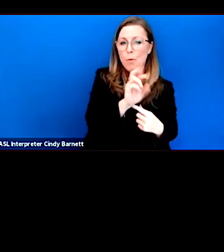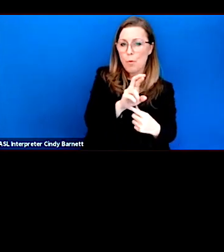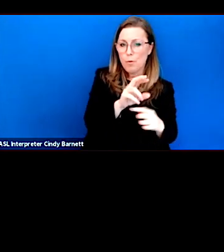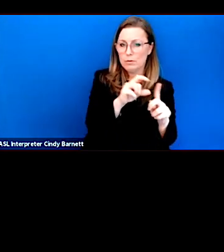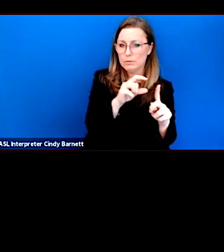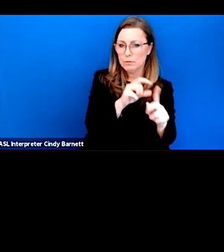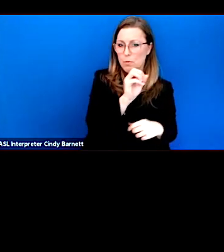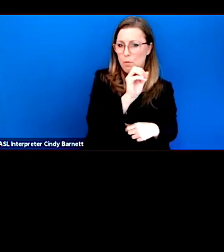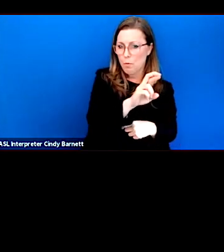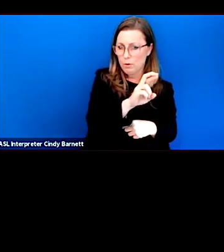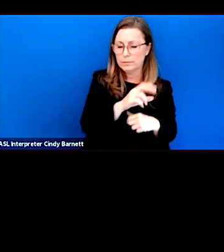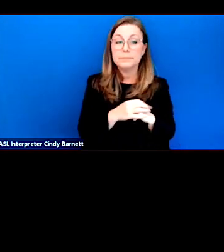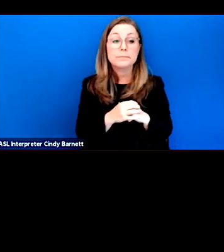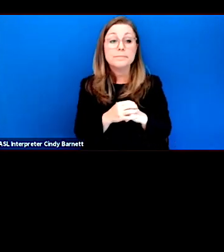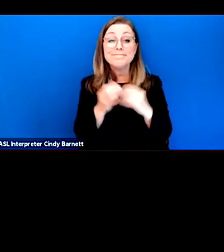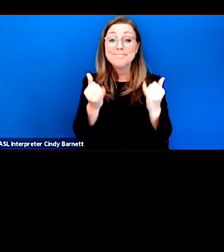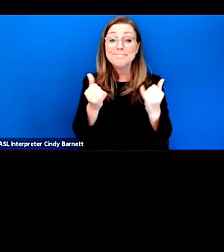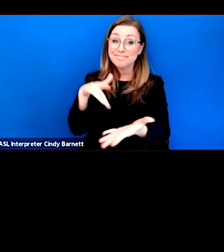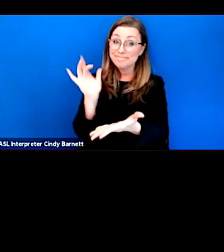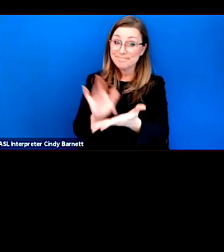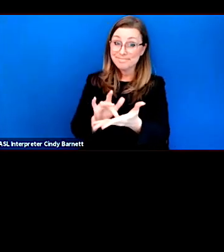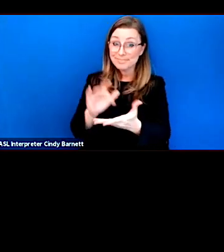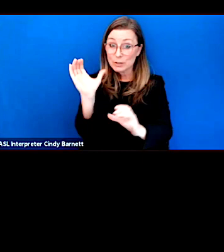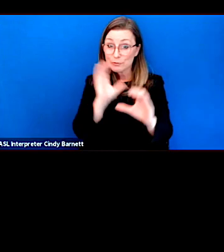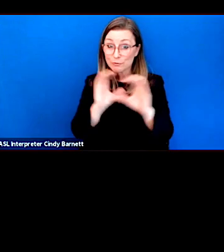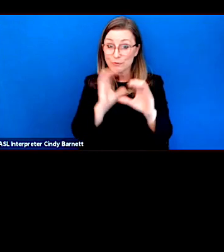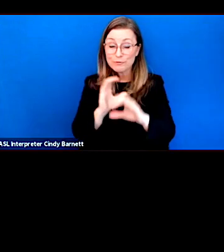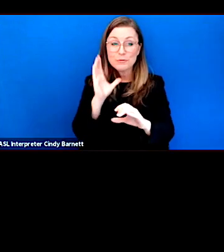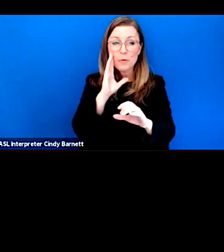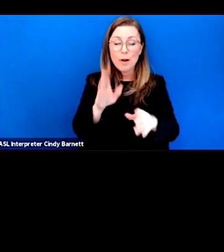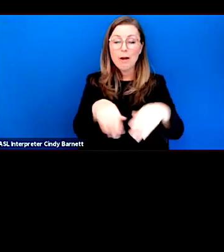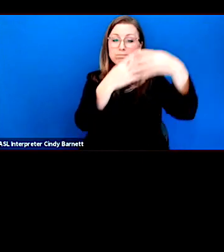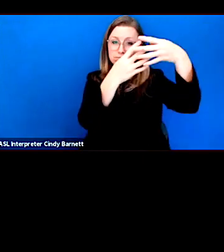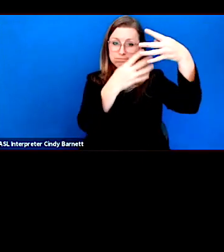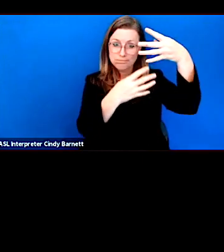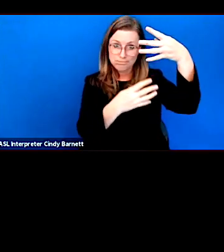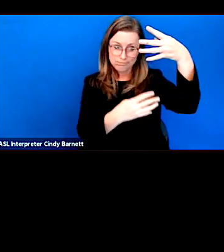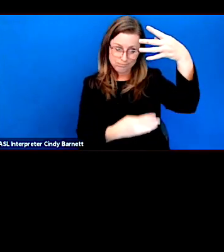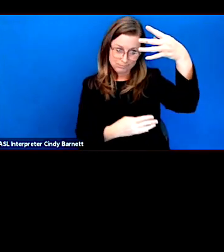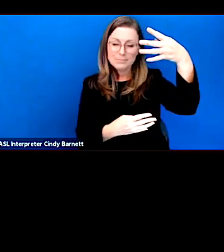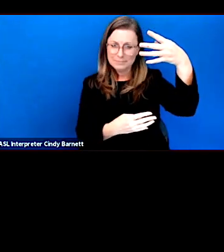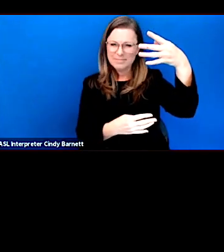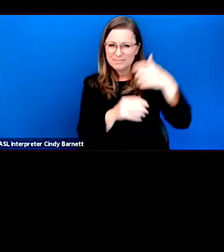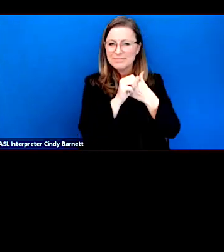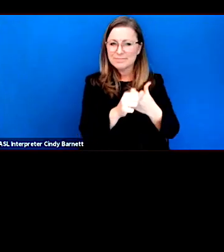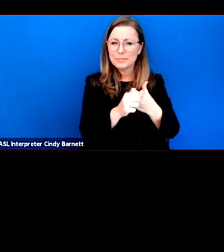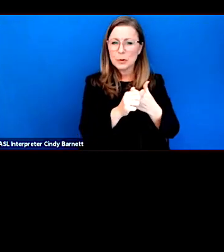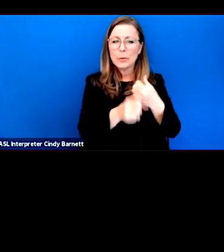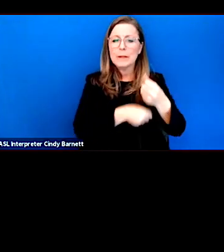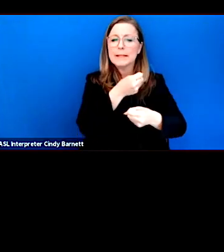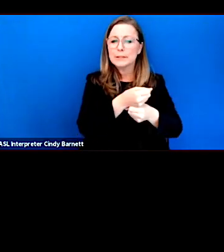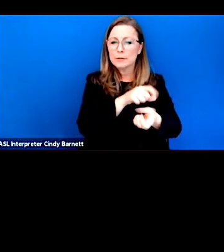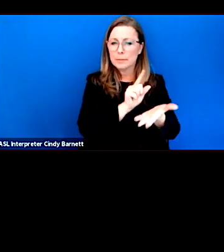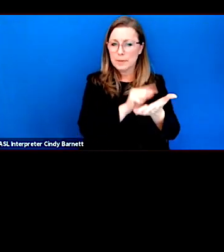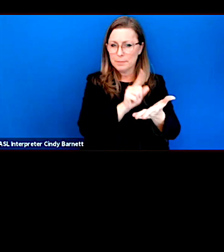I will get results, which I will then limit according to their year of publication. We have set the search engine to